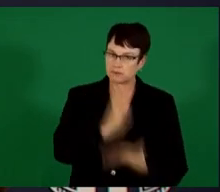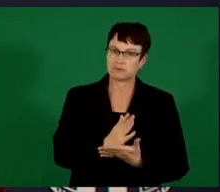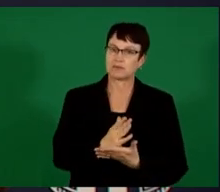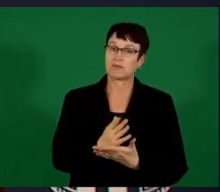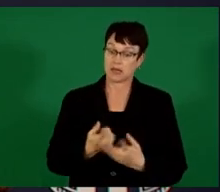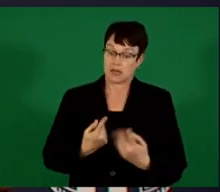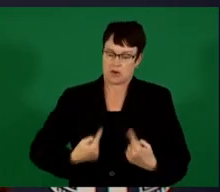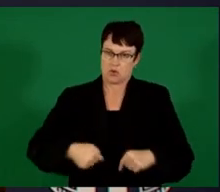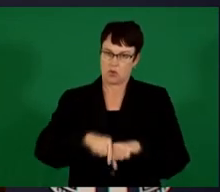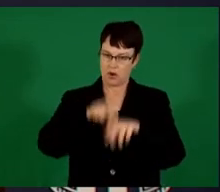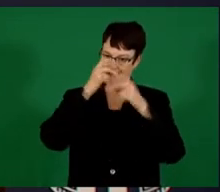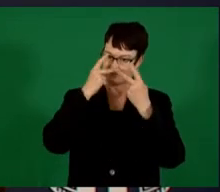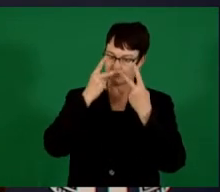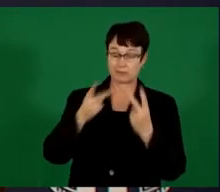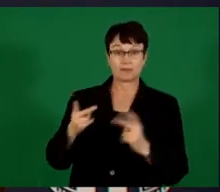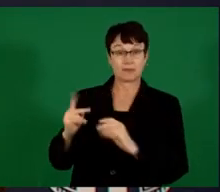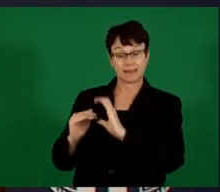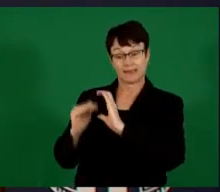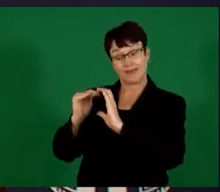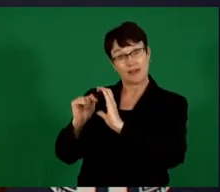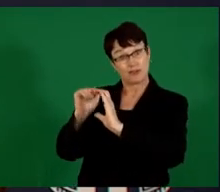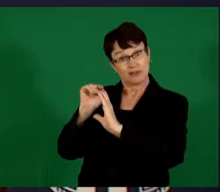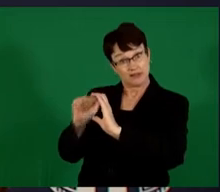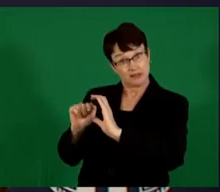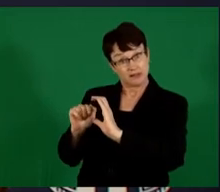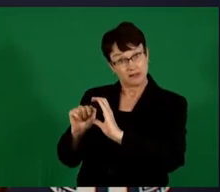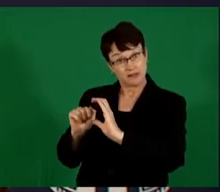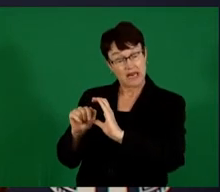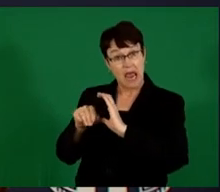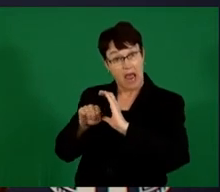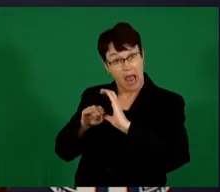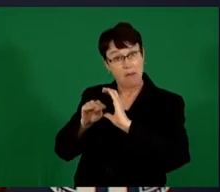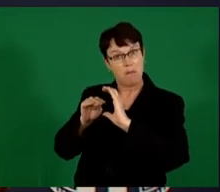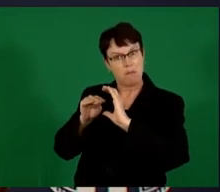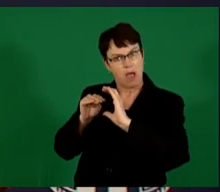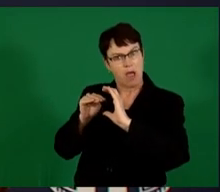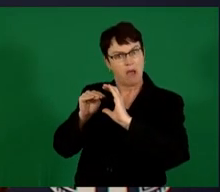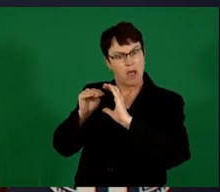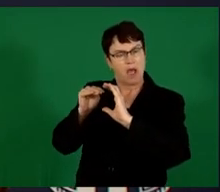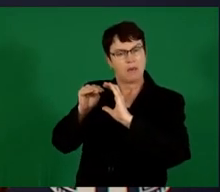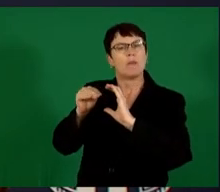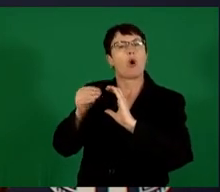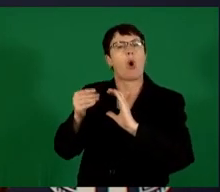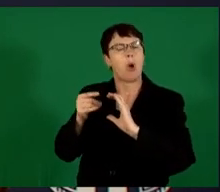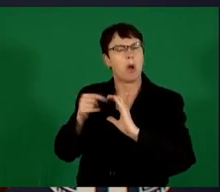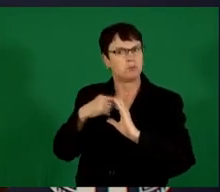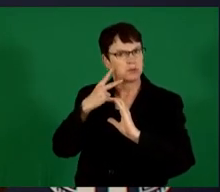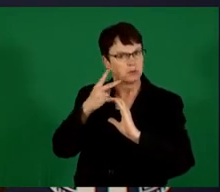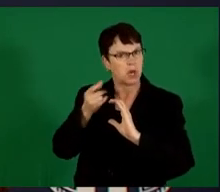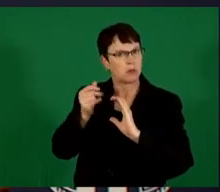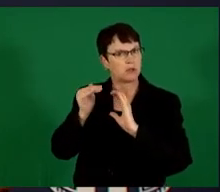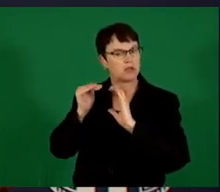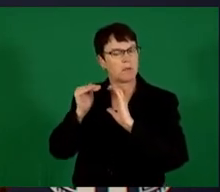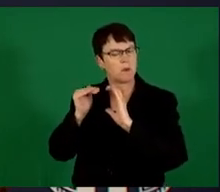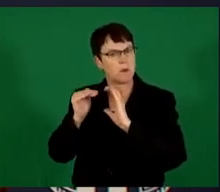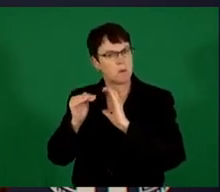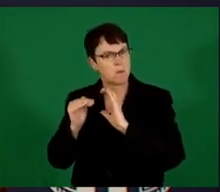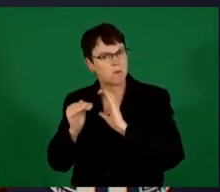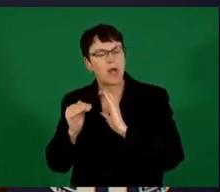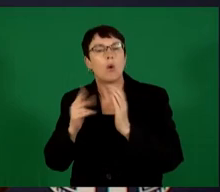has the inflation trajectory turned? And would the Reserve Bank